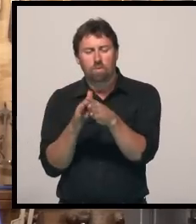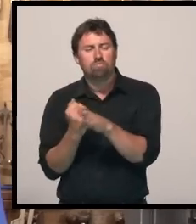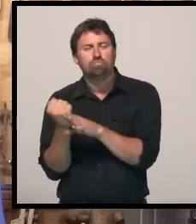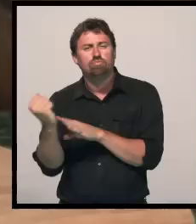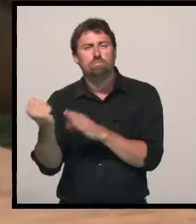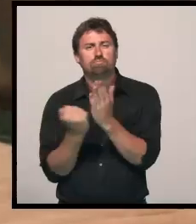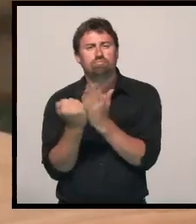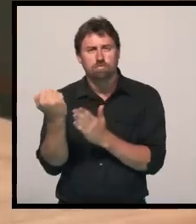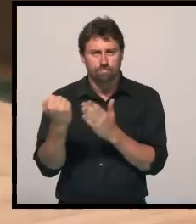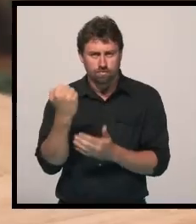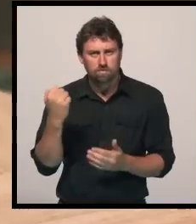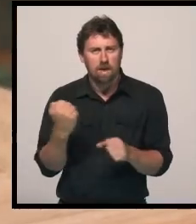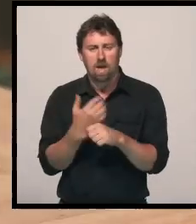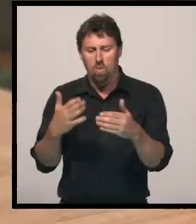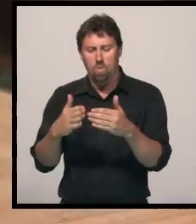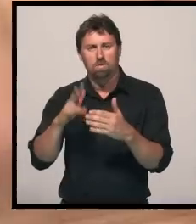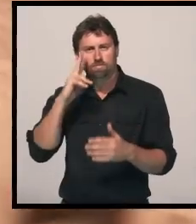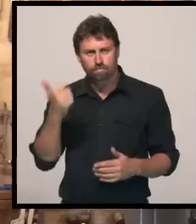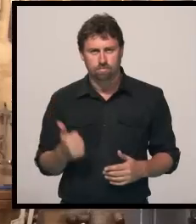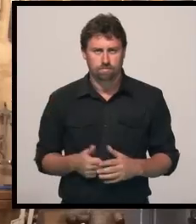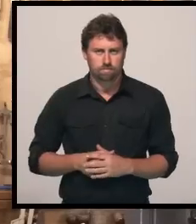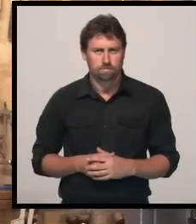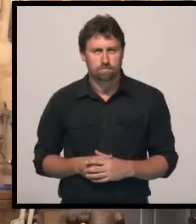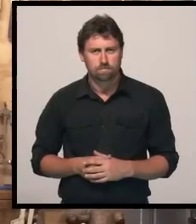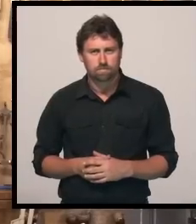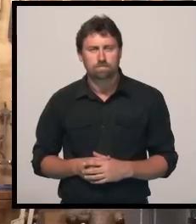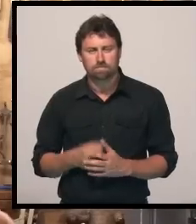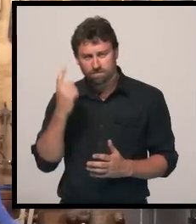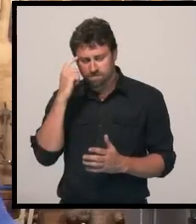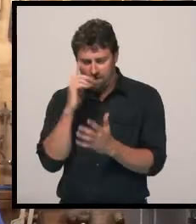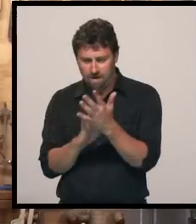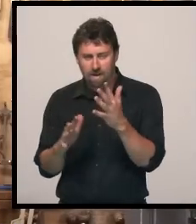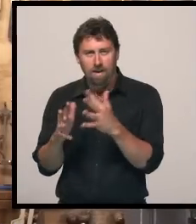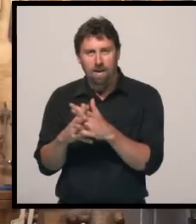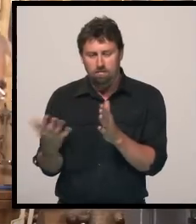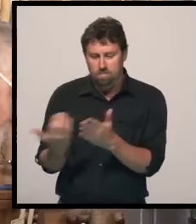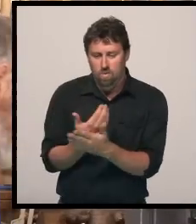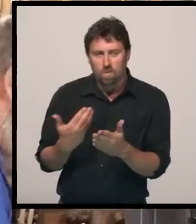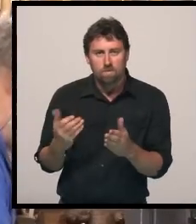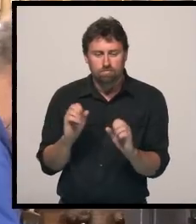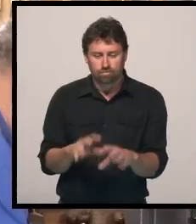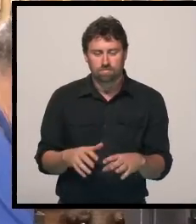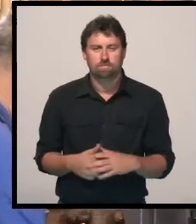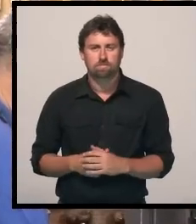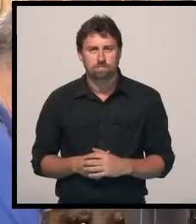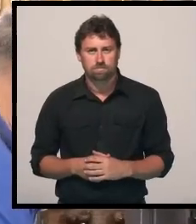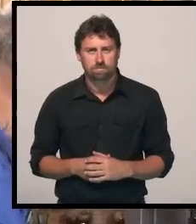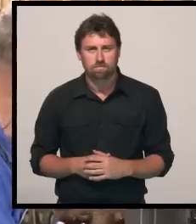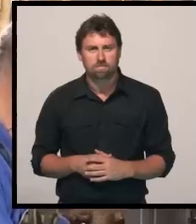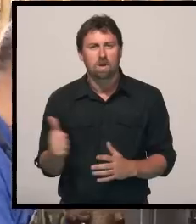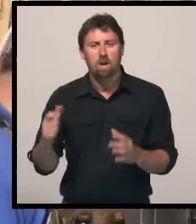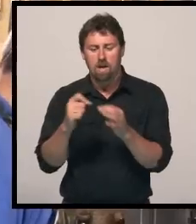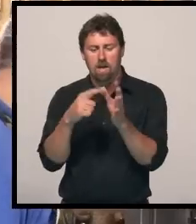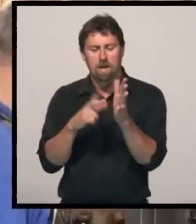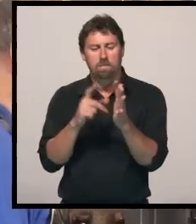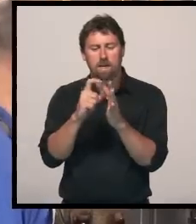I've rounded the corners. Now all we do is work out how to put those on. I've got to cut these up. So set the bandsaw up to